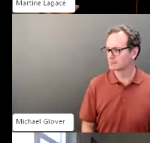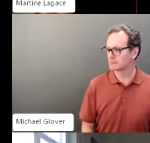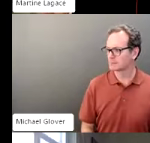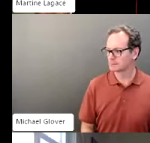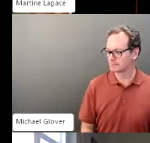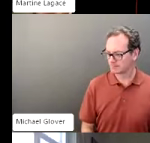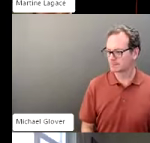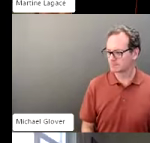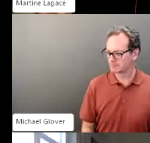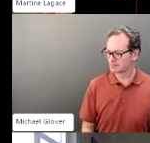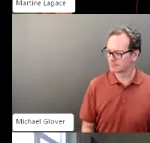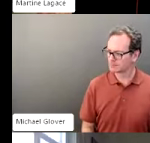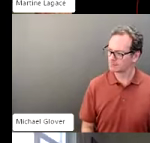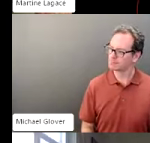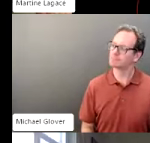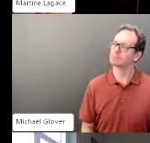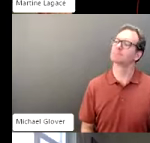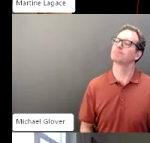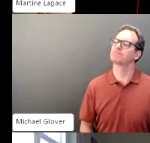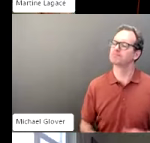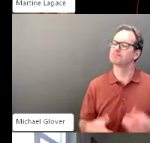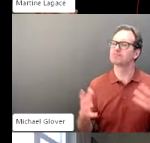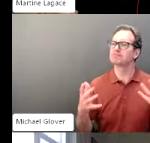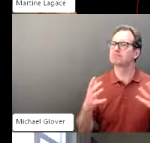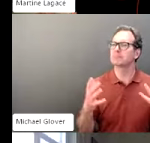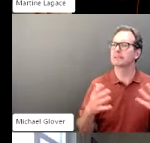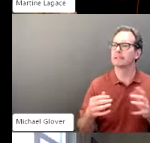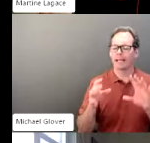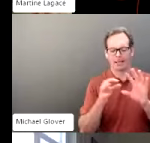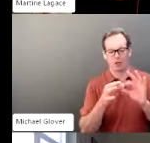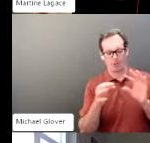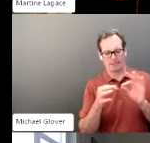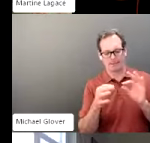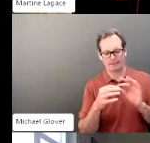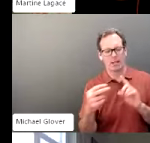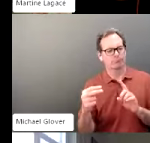some kind of a way of thinking, hegemony of certain